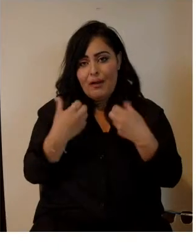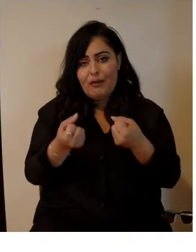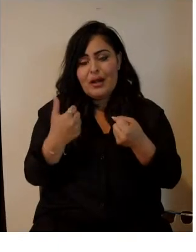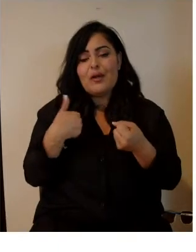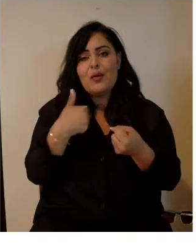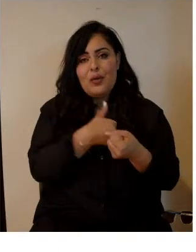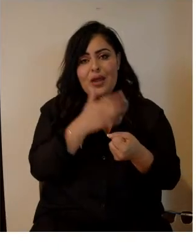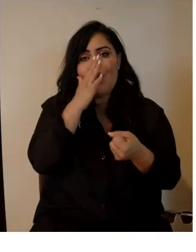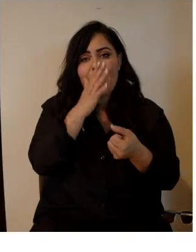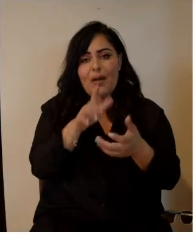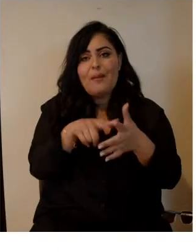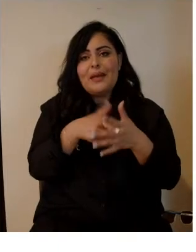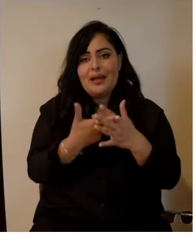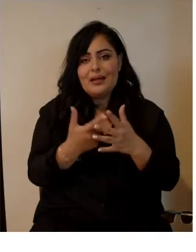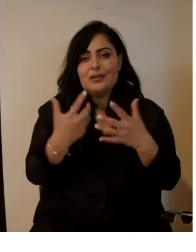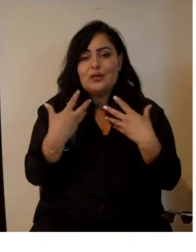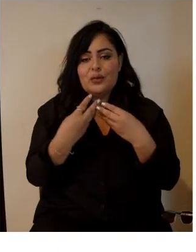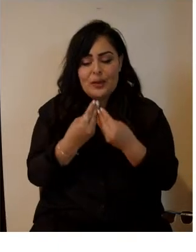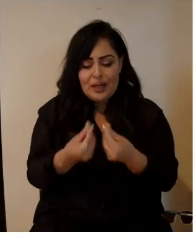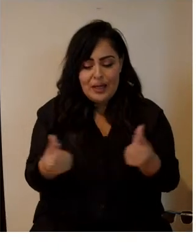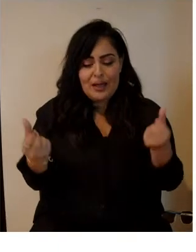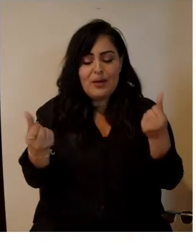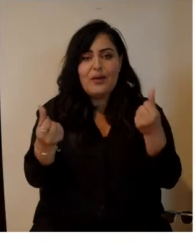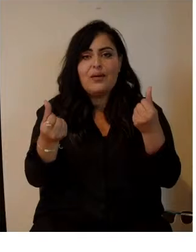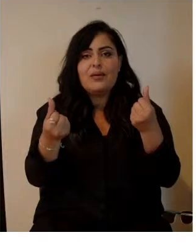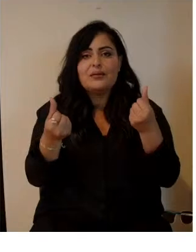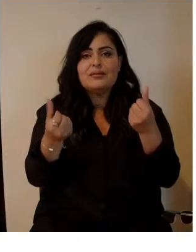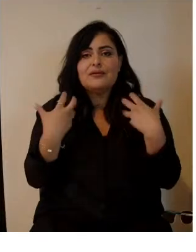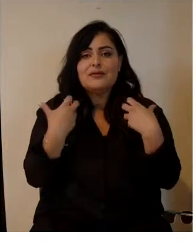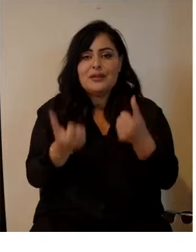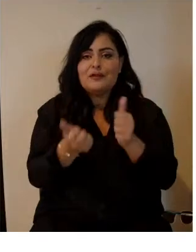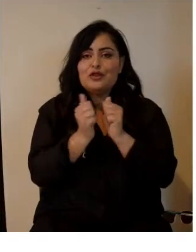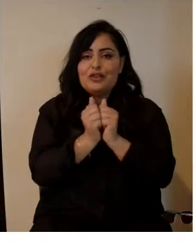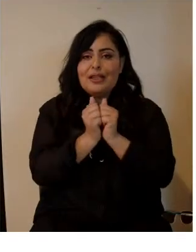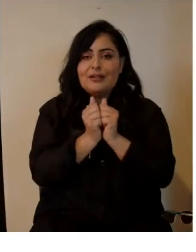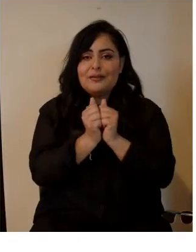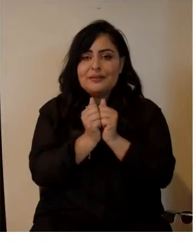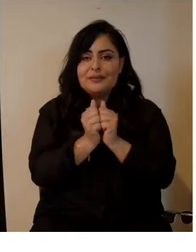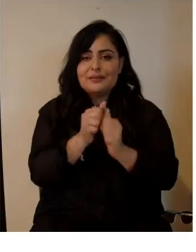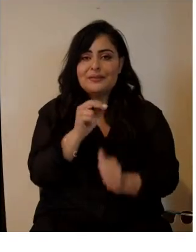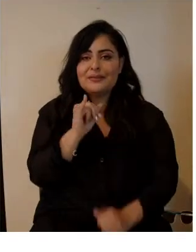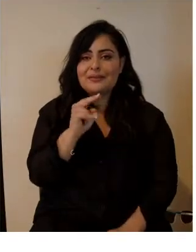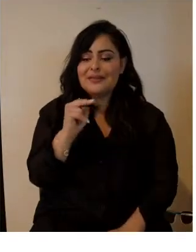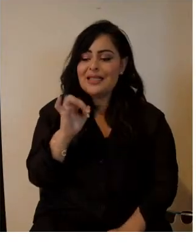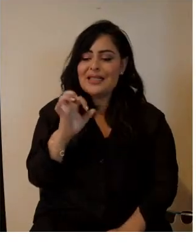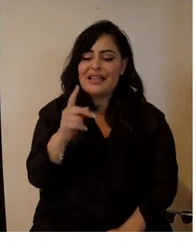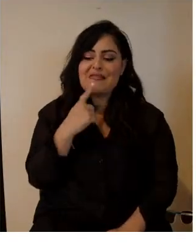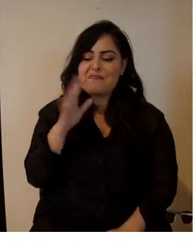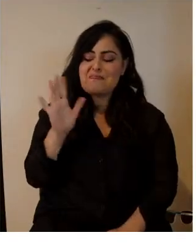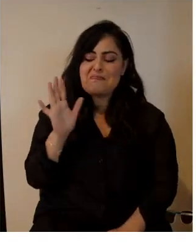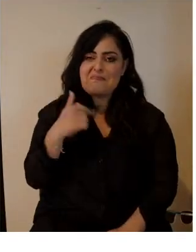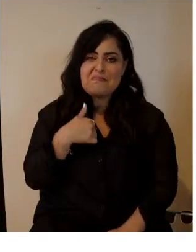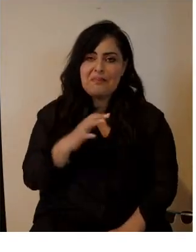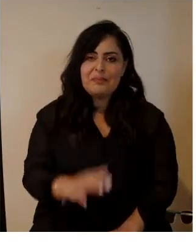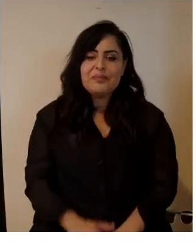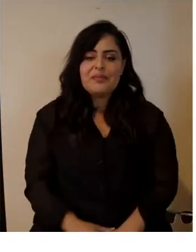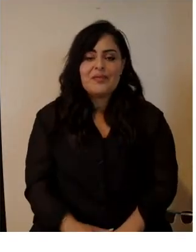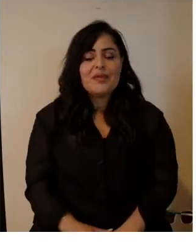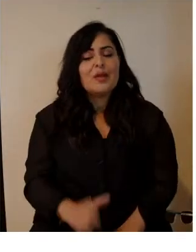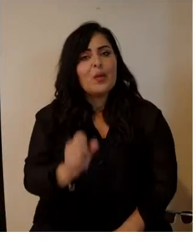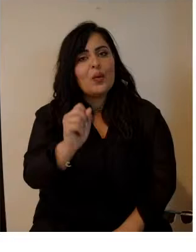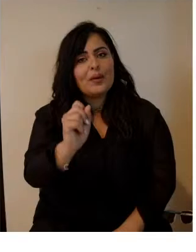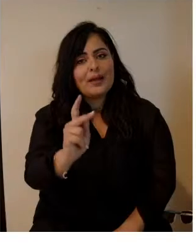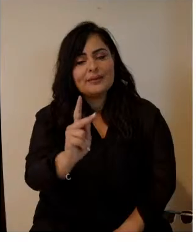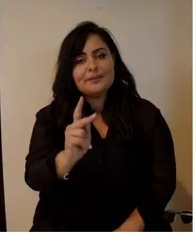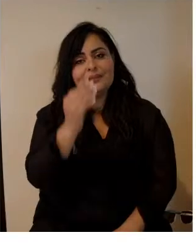heal and rebuild together. Thank you. Thank you. You want to say anything, Nick? No. Okay. So with that, I just